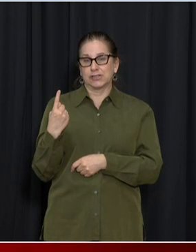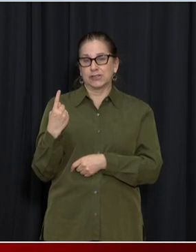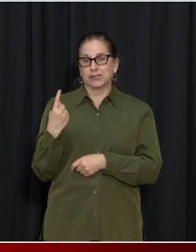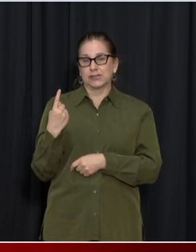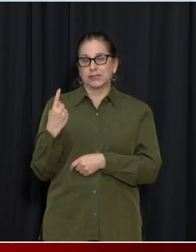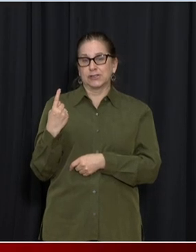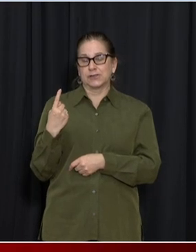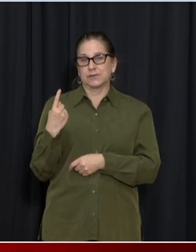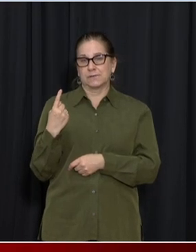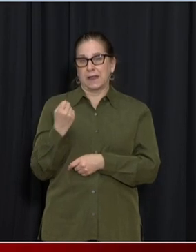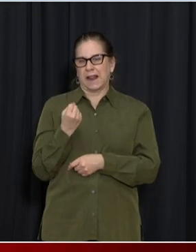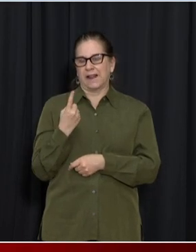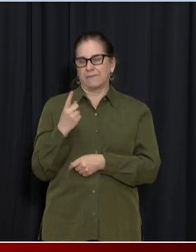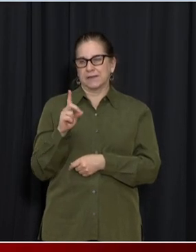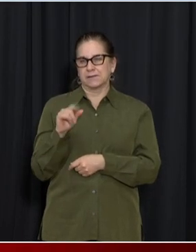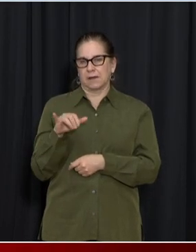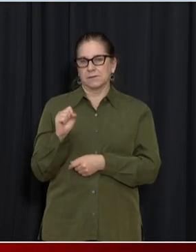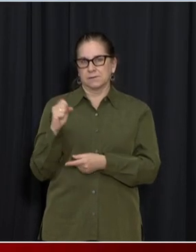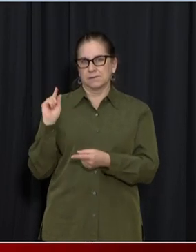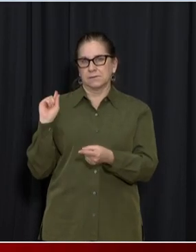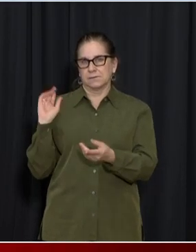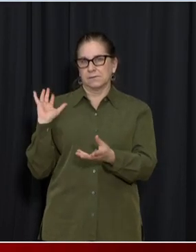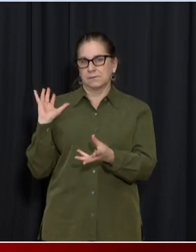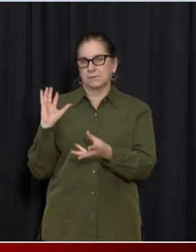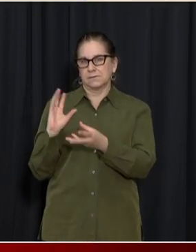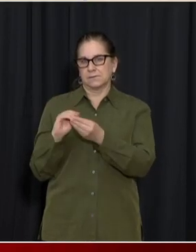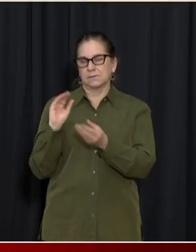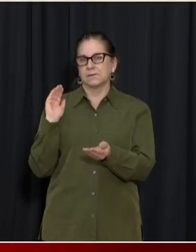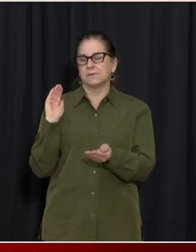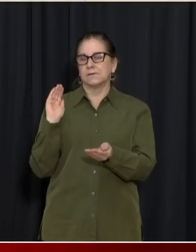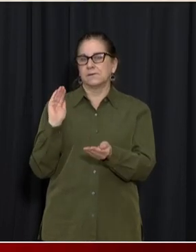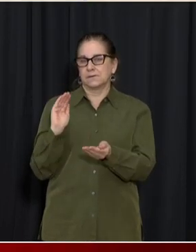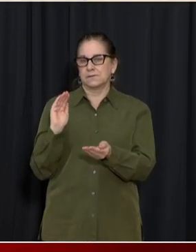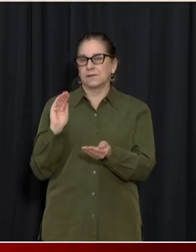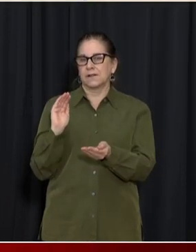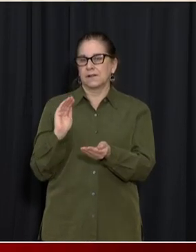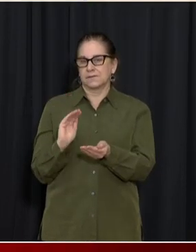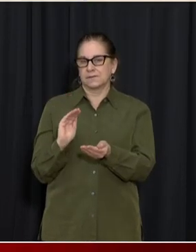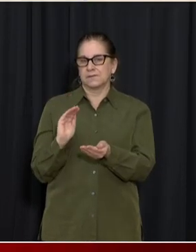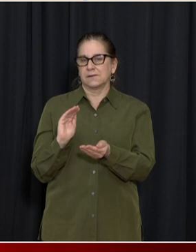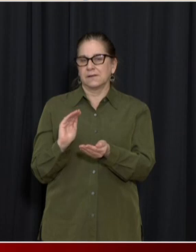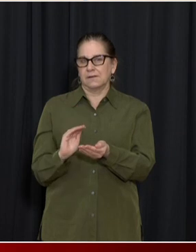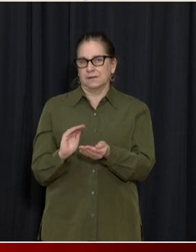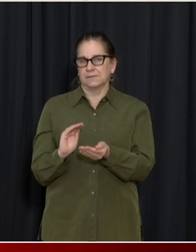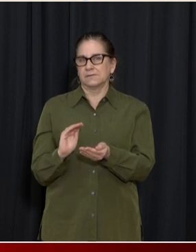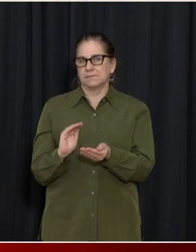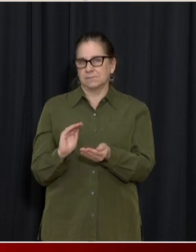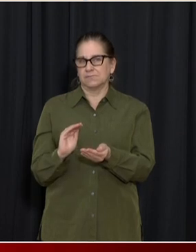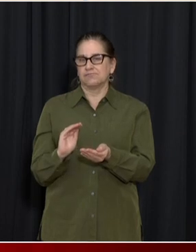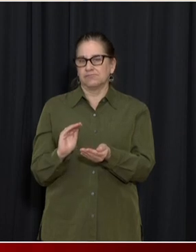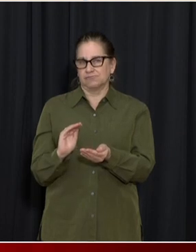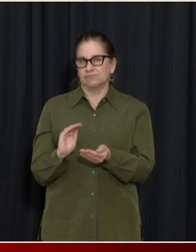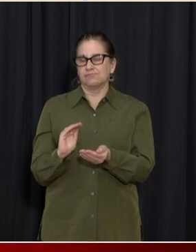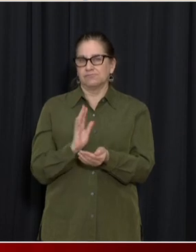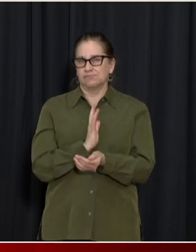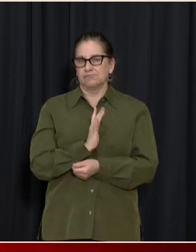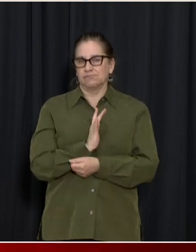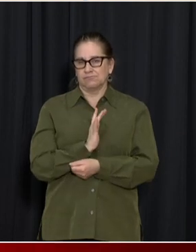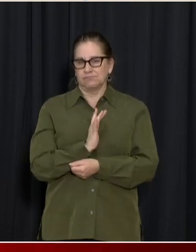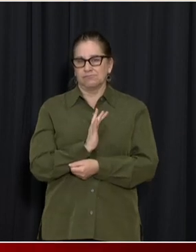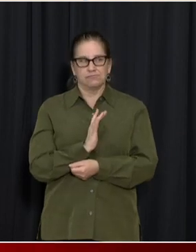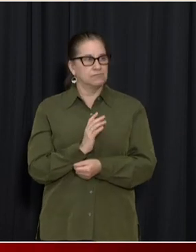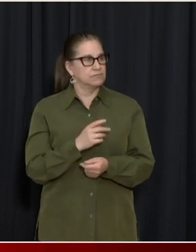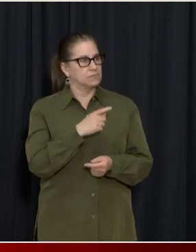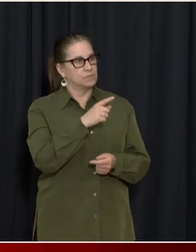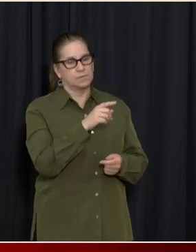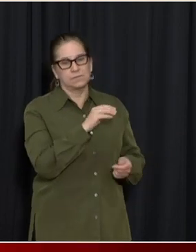decline. Madam Mayor? Thank you, Dr. Nesbitt. And now I just want to talk quickly